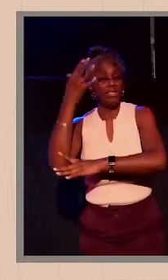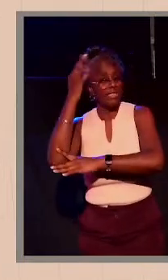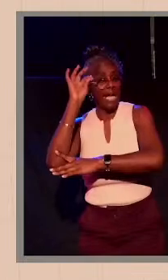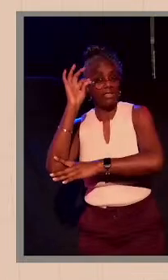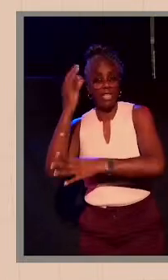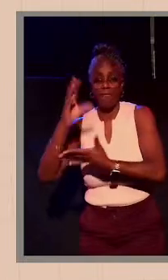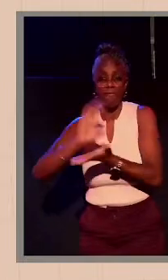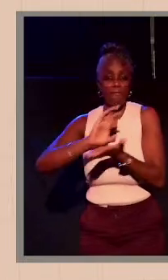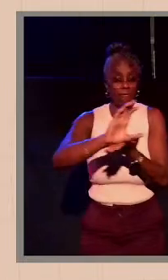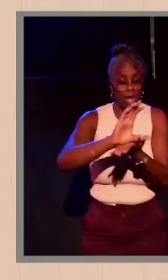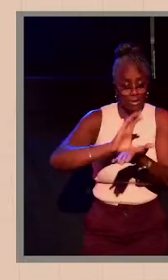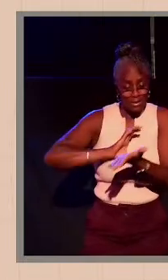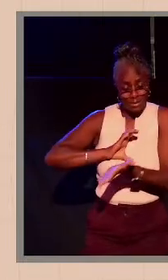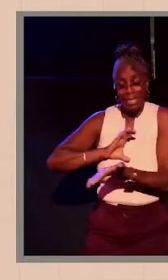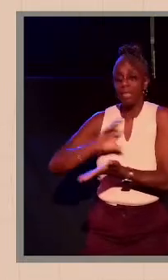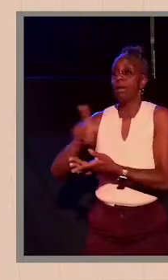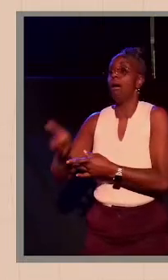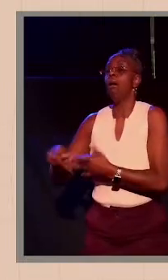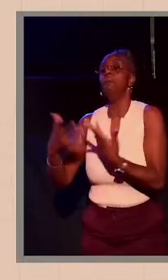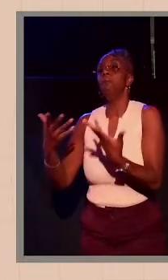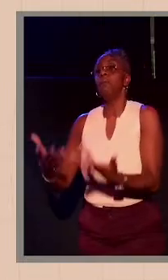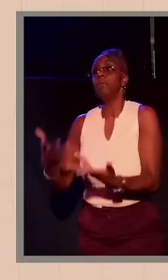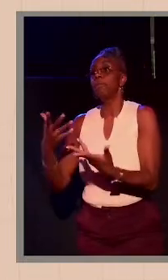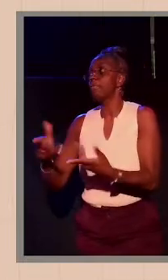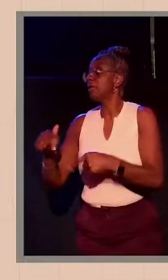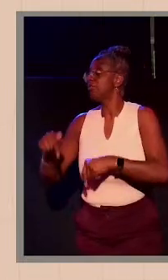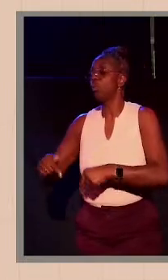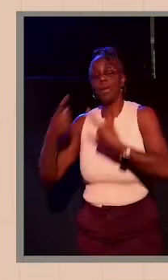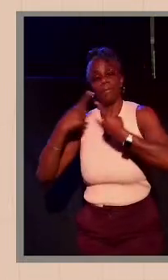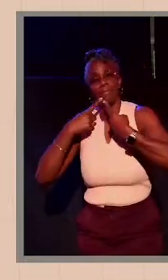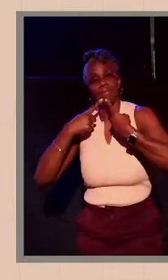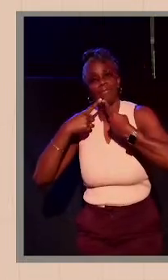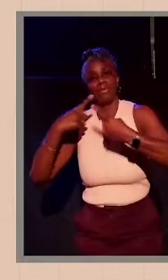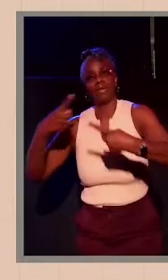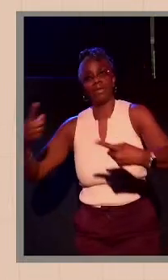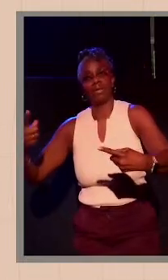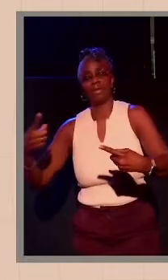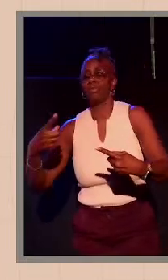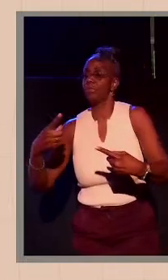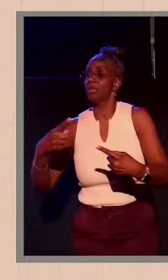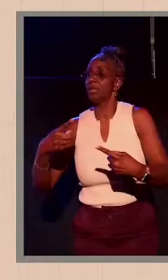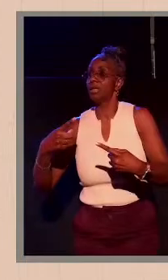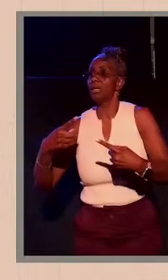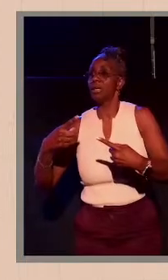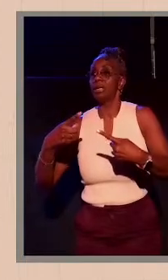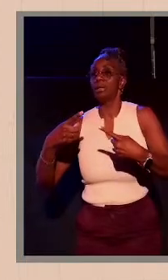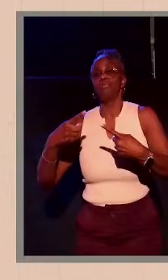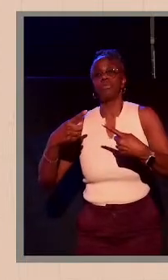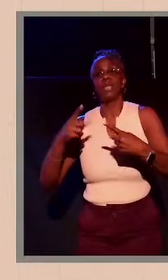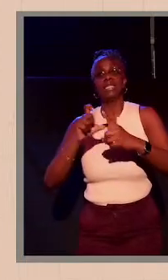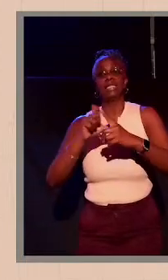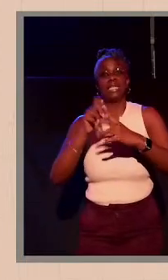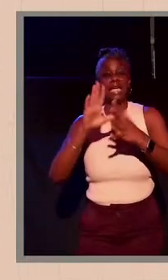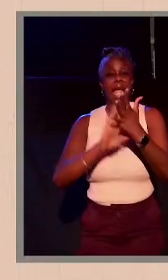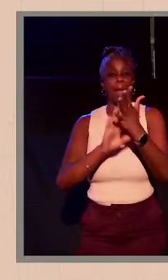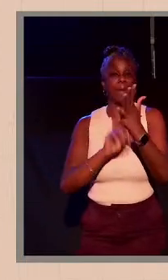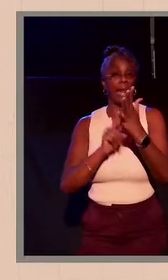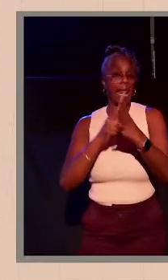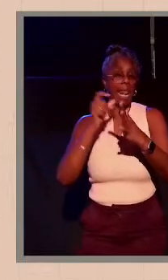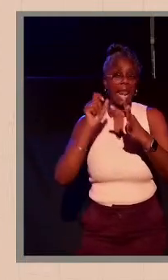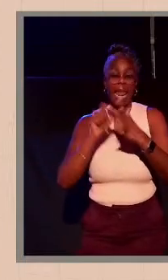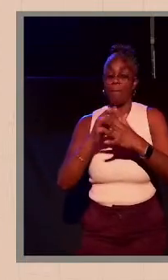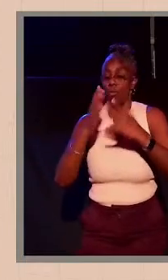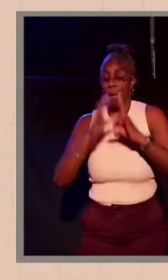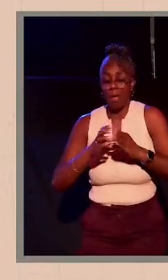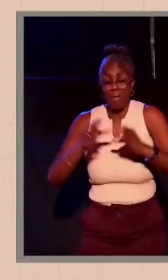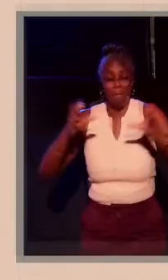project, DMLab. We are going to be announcing a grand expansion of DMLab very soon, so keep your eyes peeled for that. That's